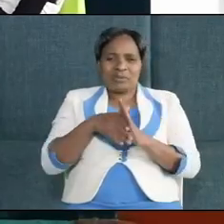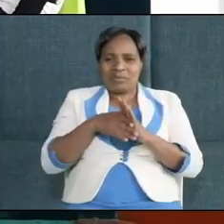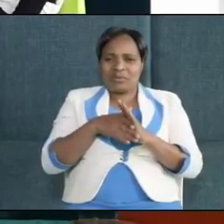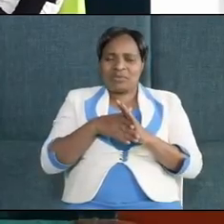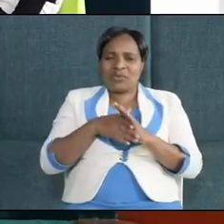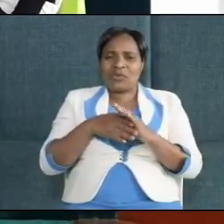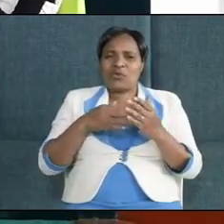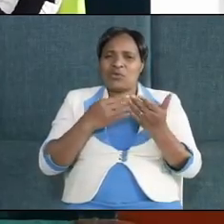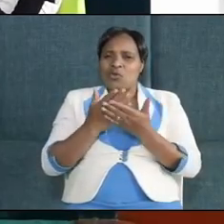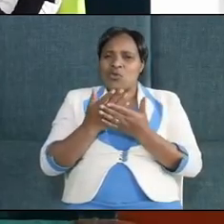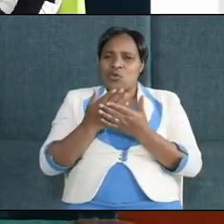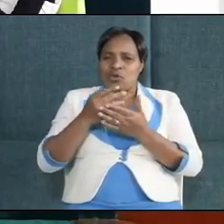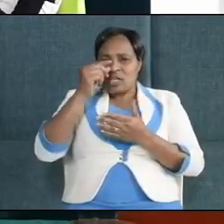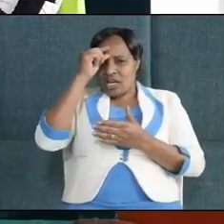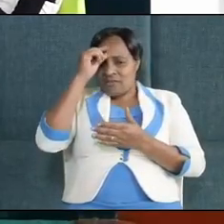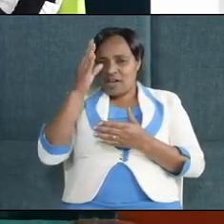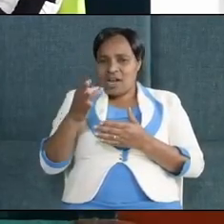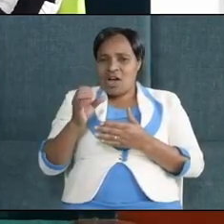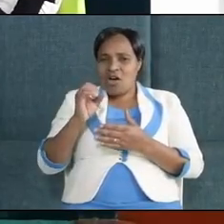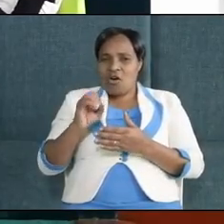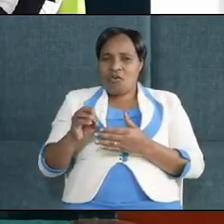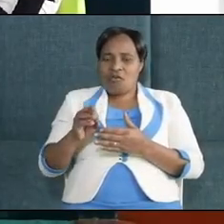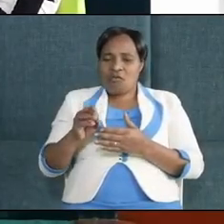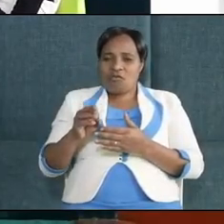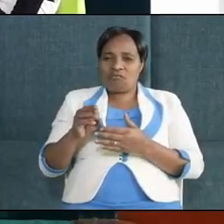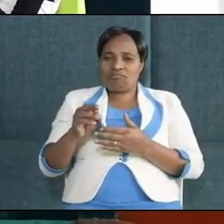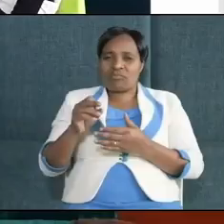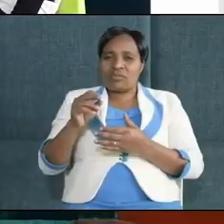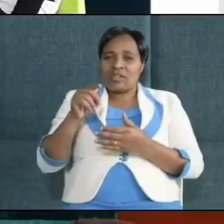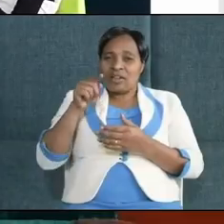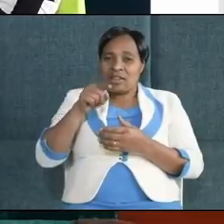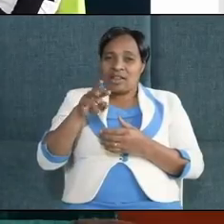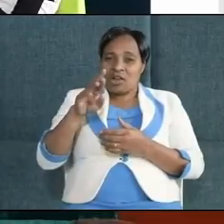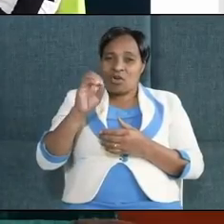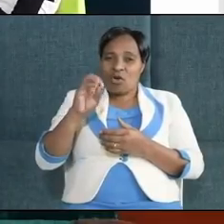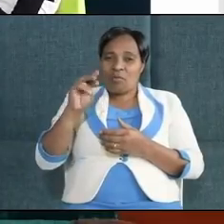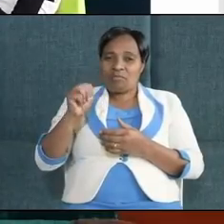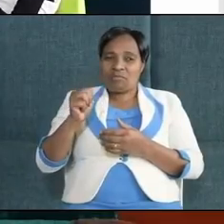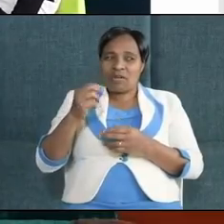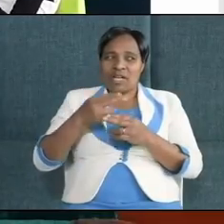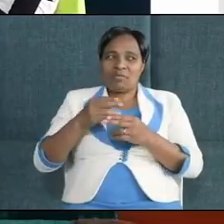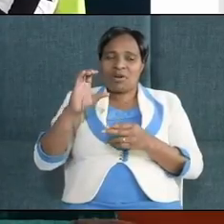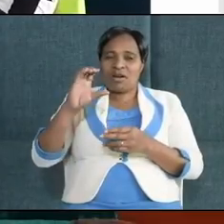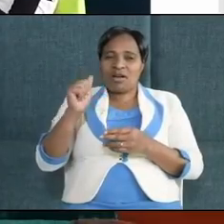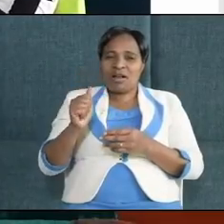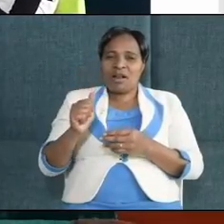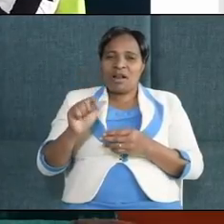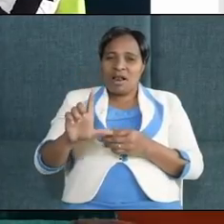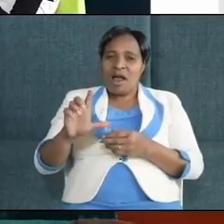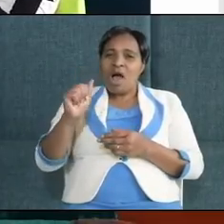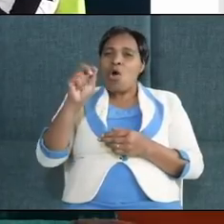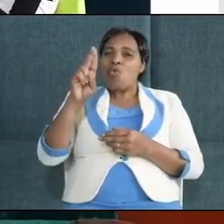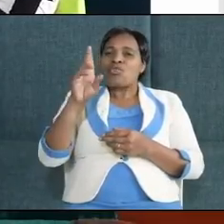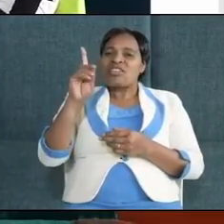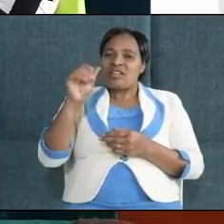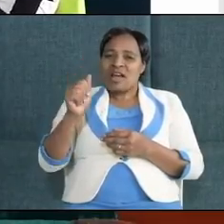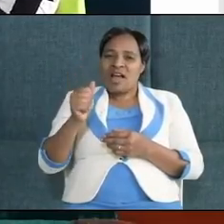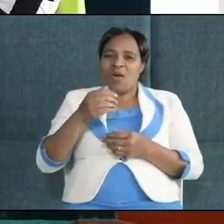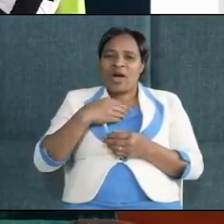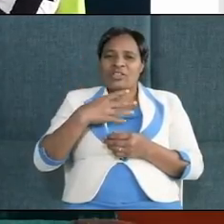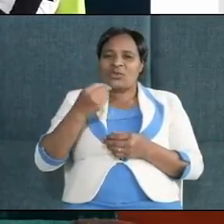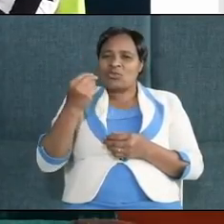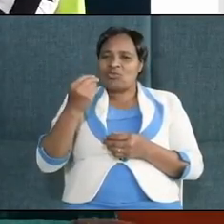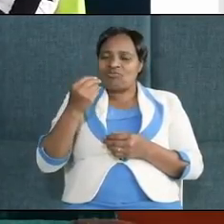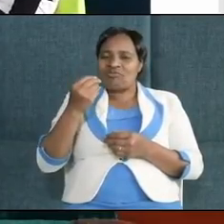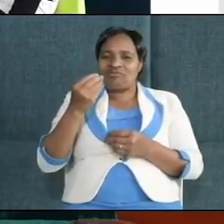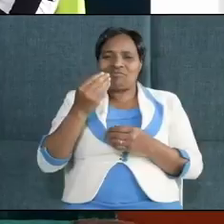the emperor of Rome, who was Claudius. And you know what he said? He said, I don't want Jews in Rome. So they went and